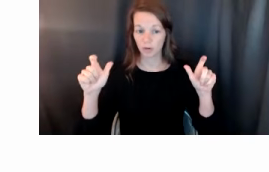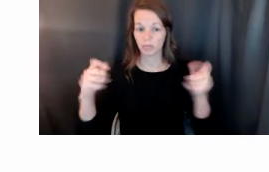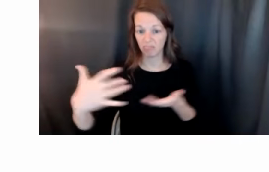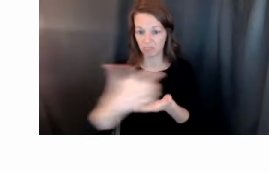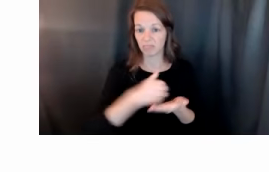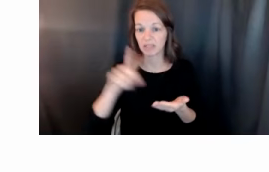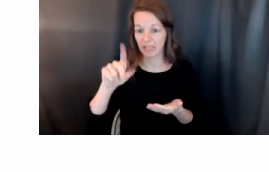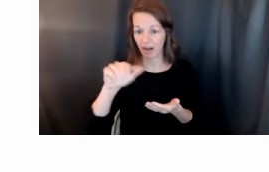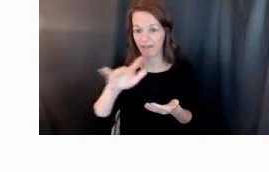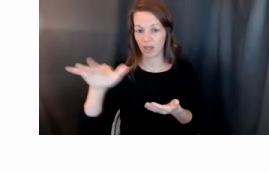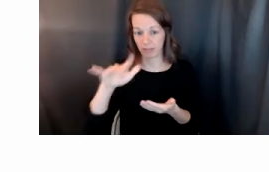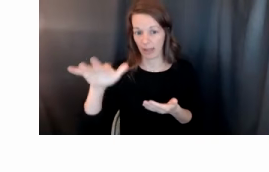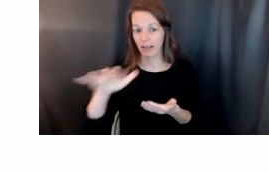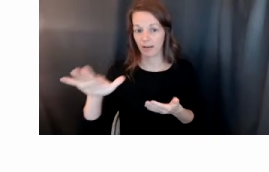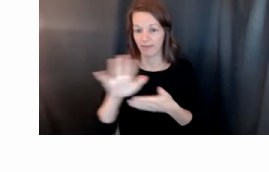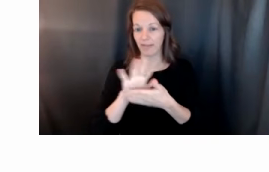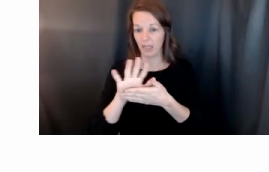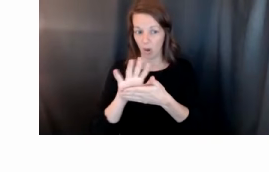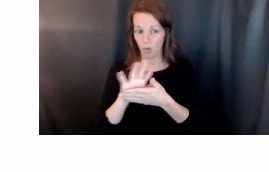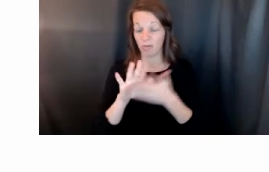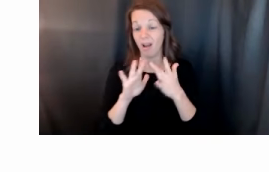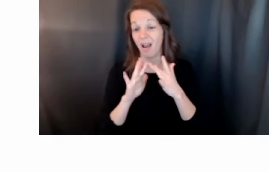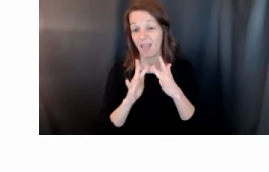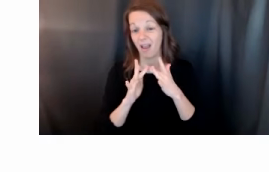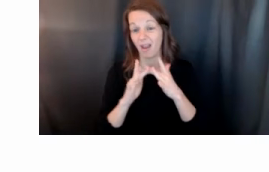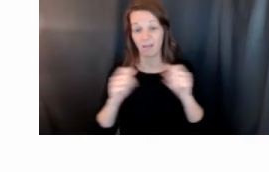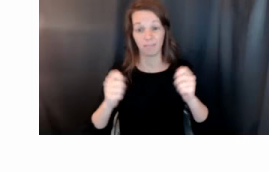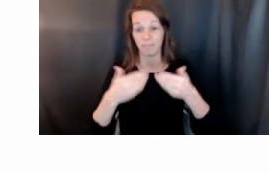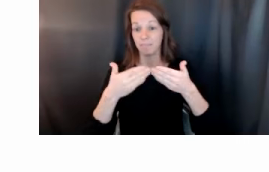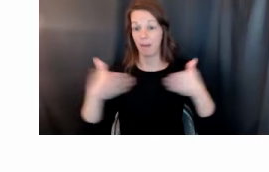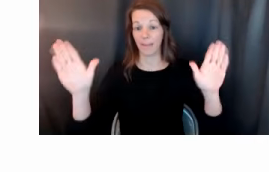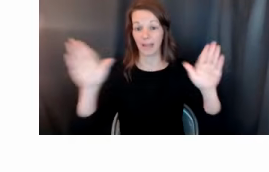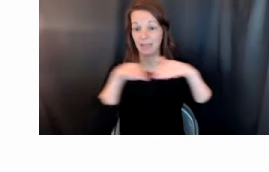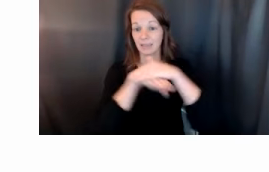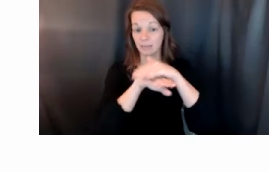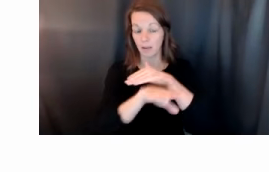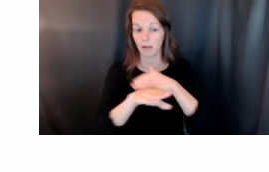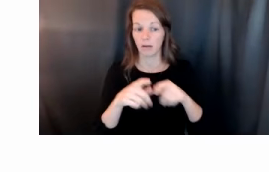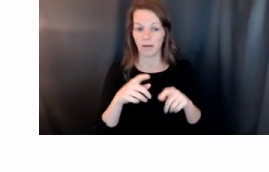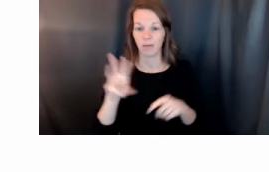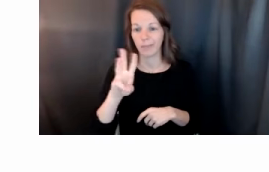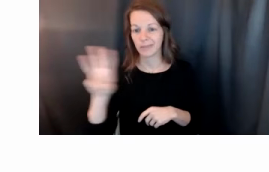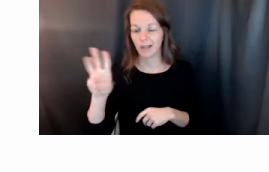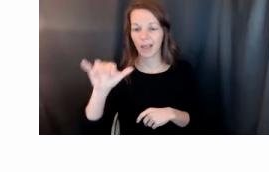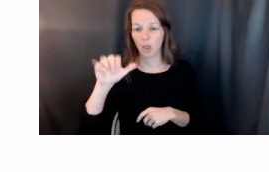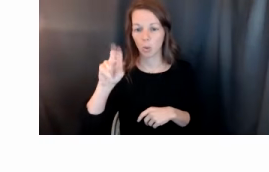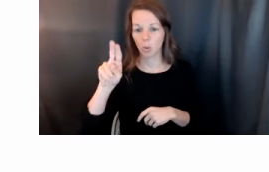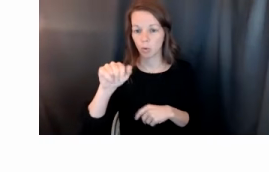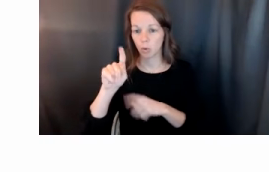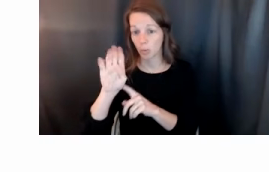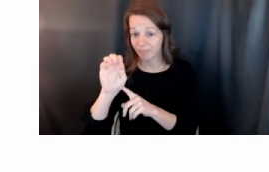dataset of fingerspelling videos from online publicly accessible videos from sites such as YouTube, for